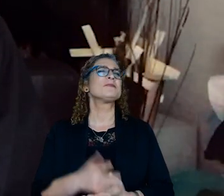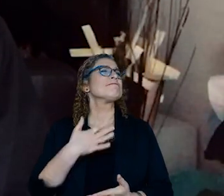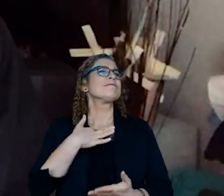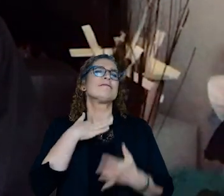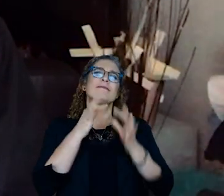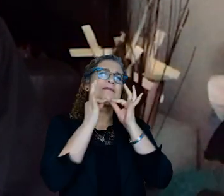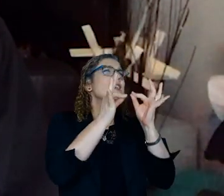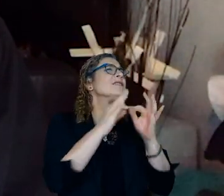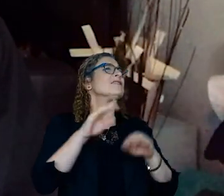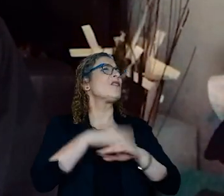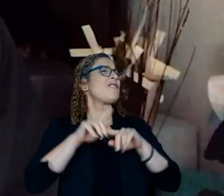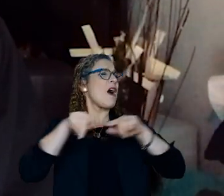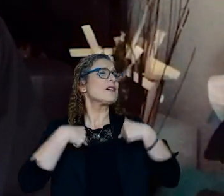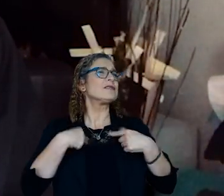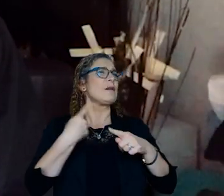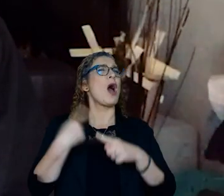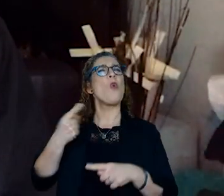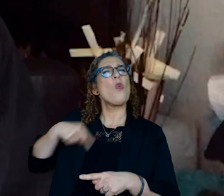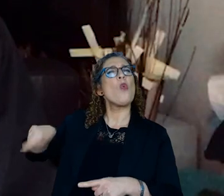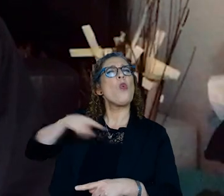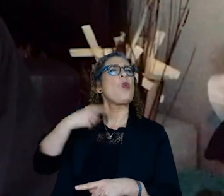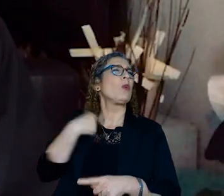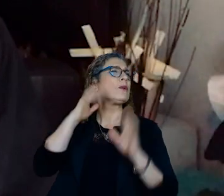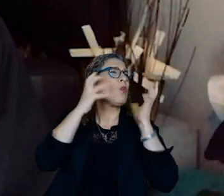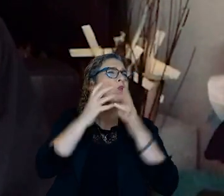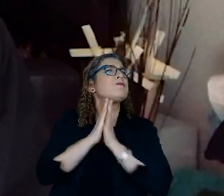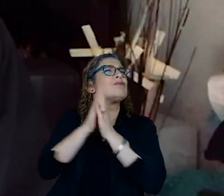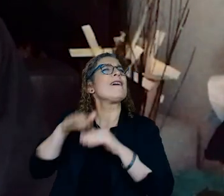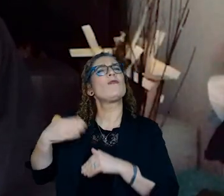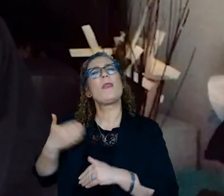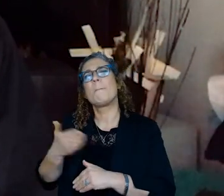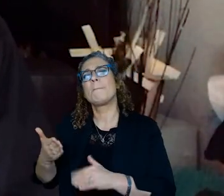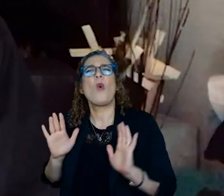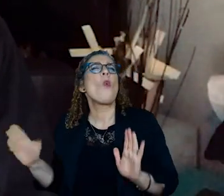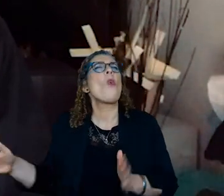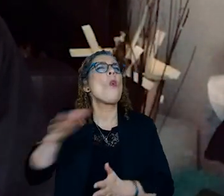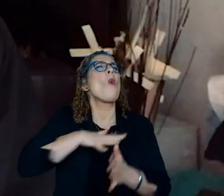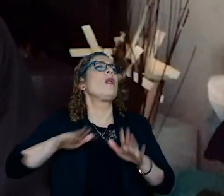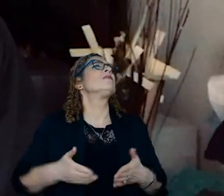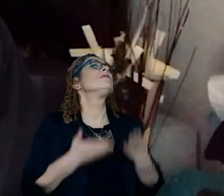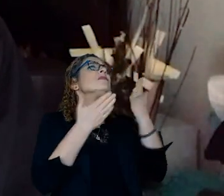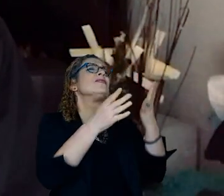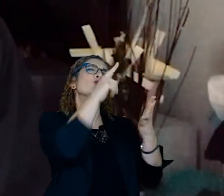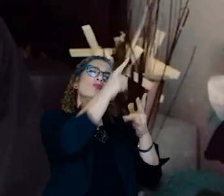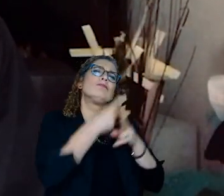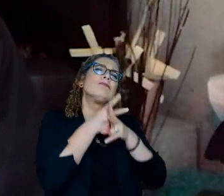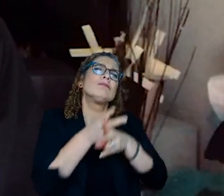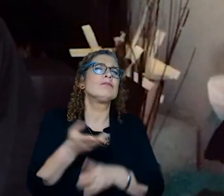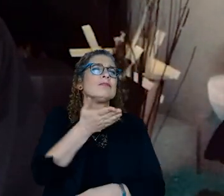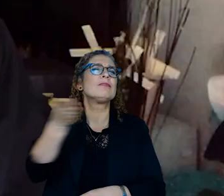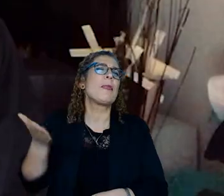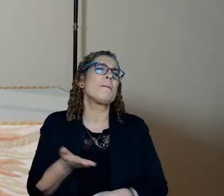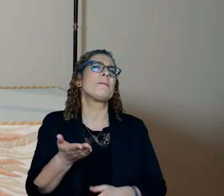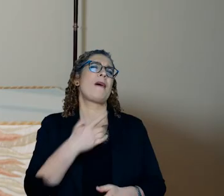We commend ourselves and all for whom we pray to the mercy and protection of God.